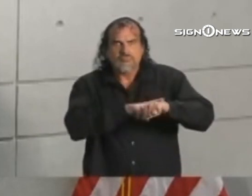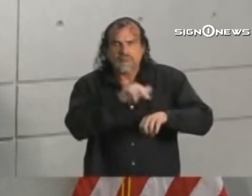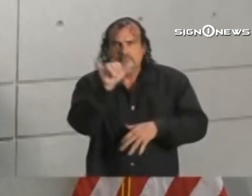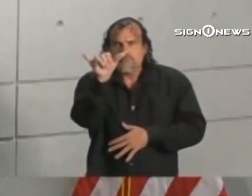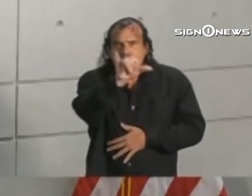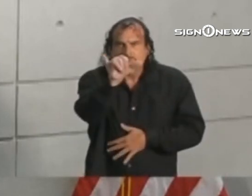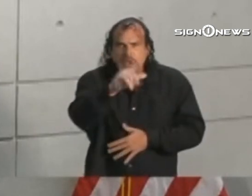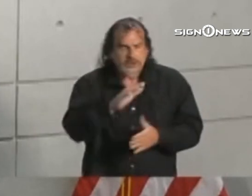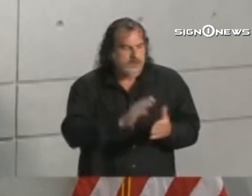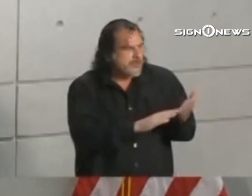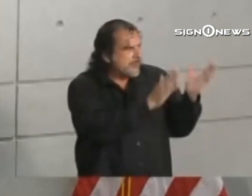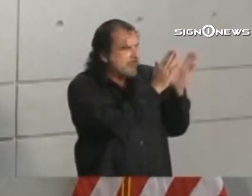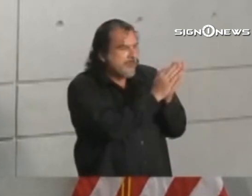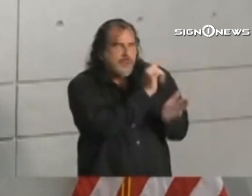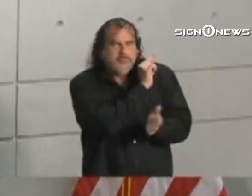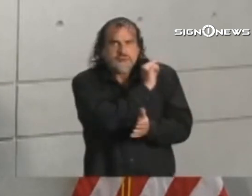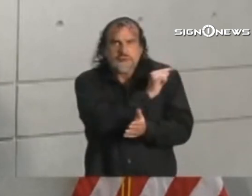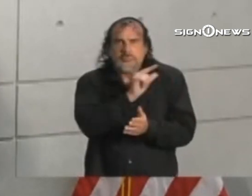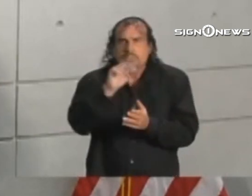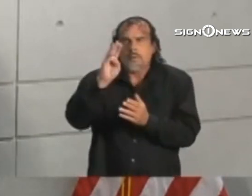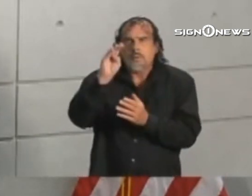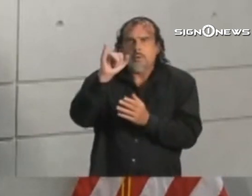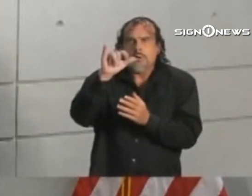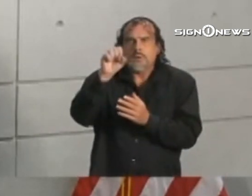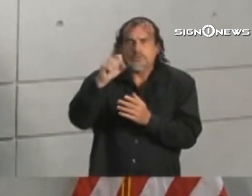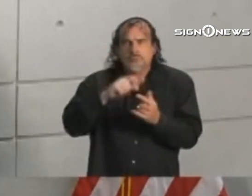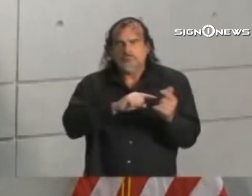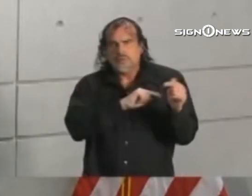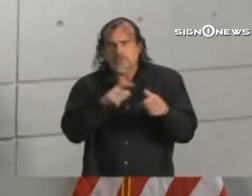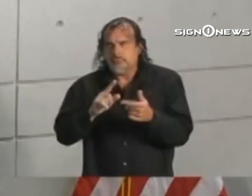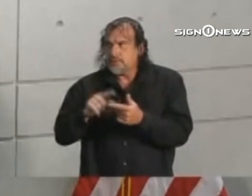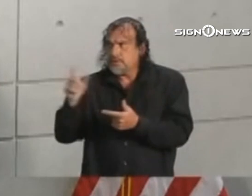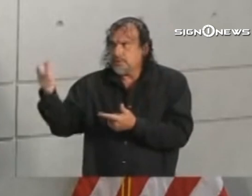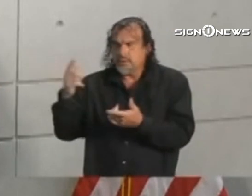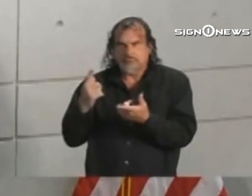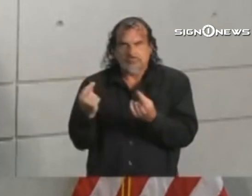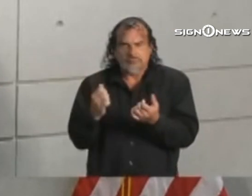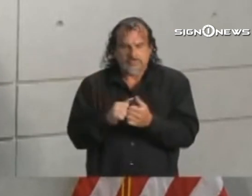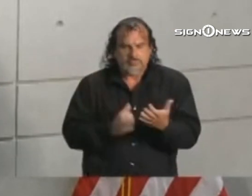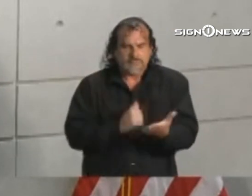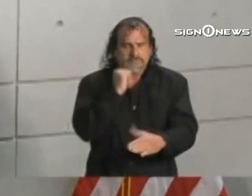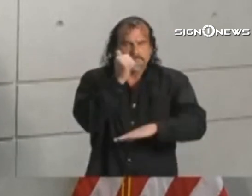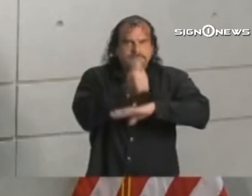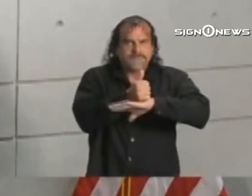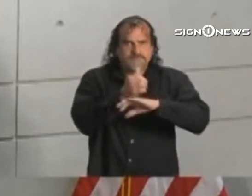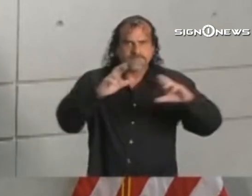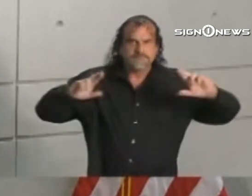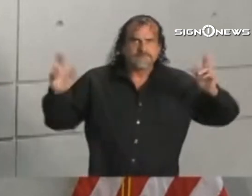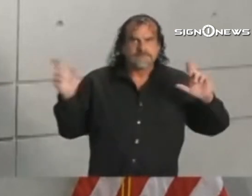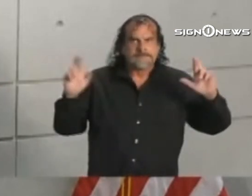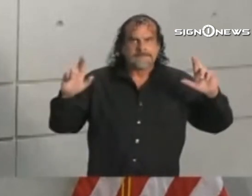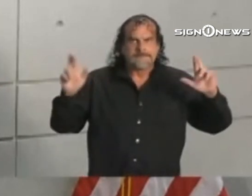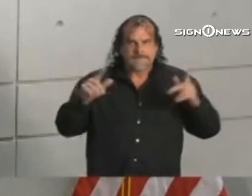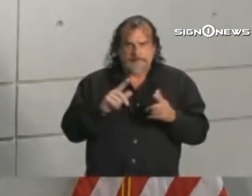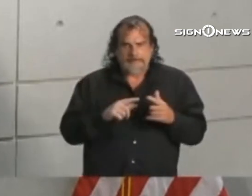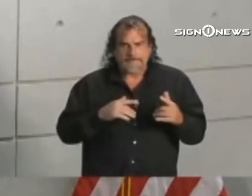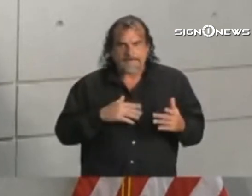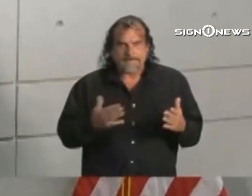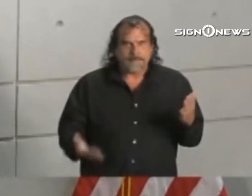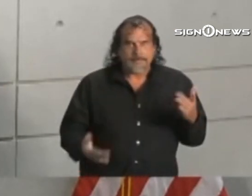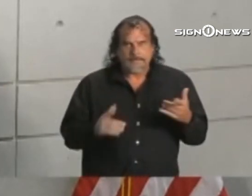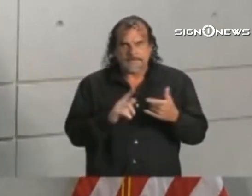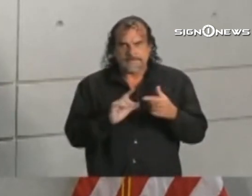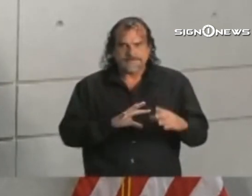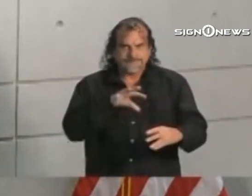And so I'm going to ask General Boyles to come up and talk about the assets that he has ready and able and willing